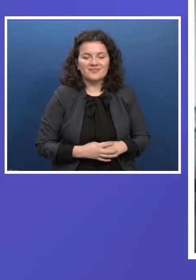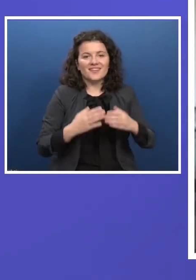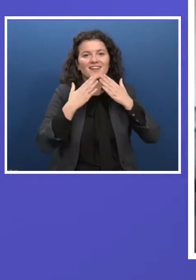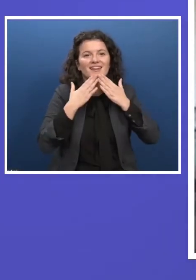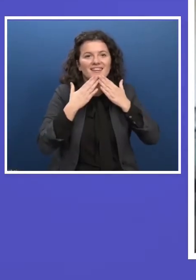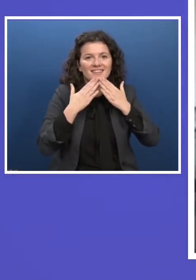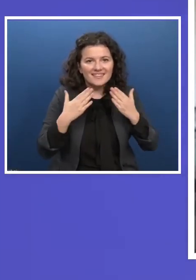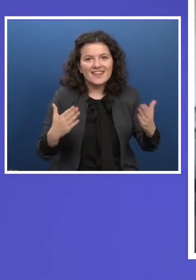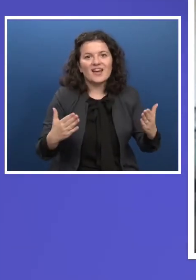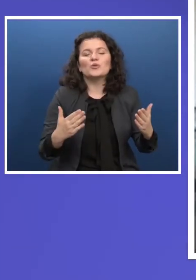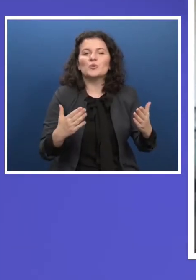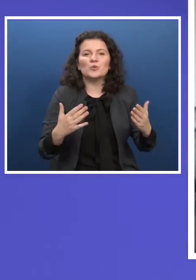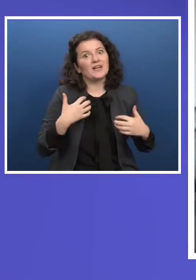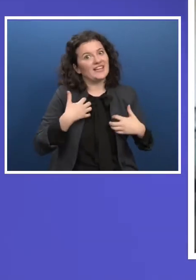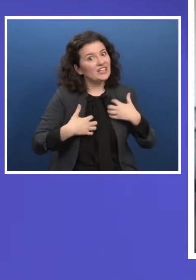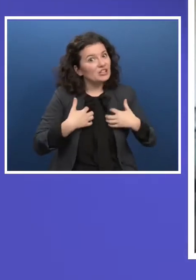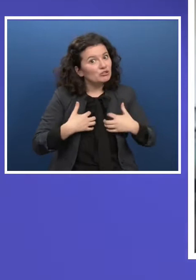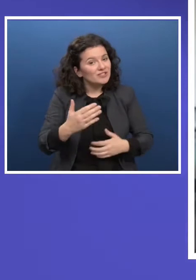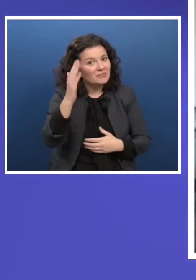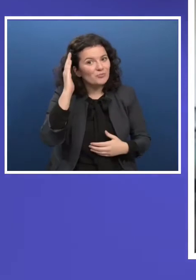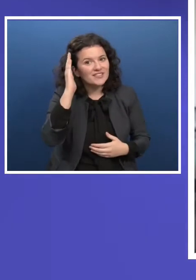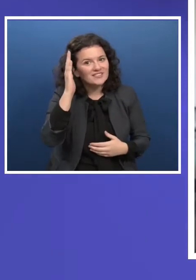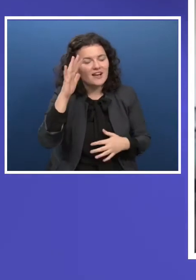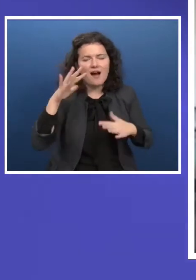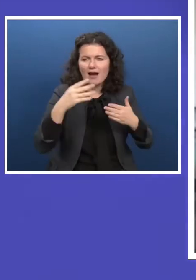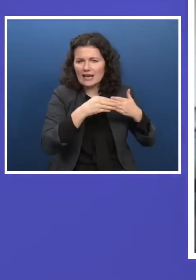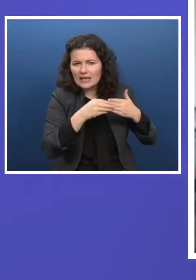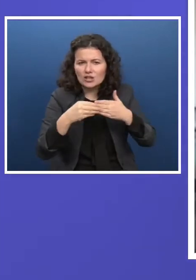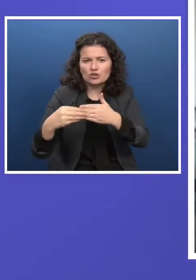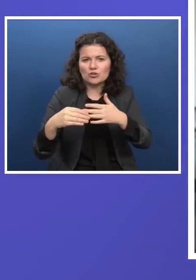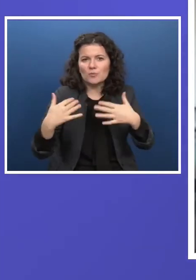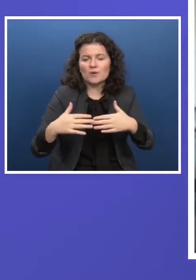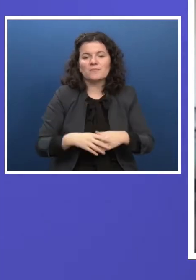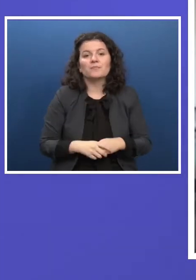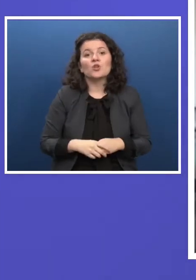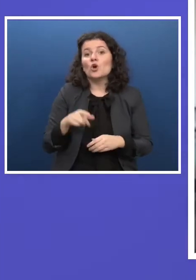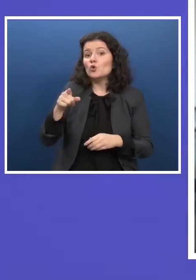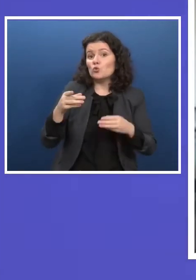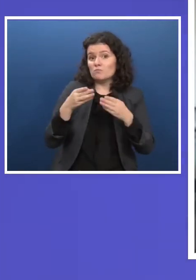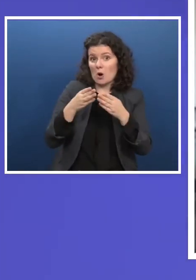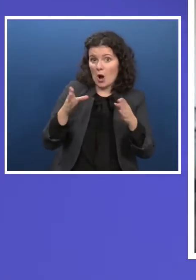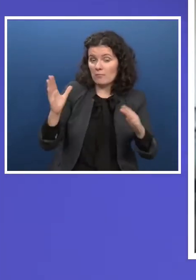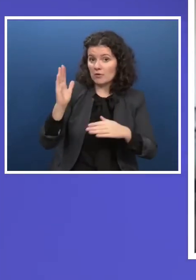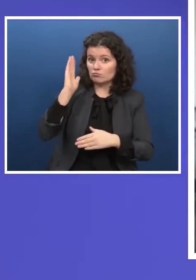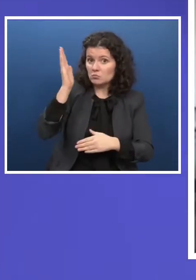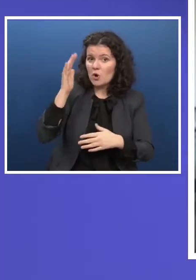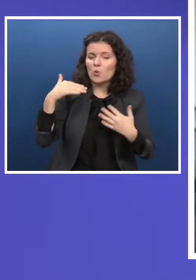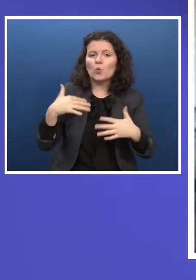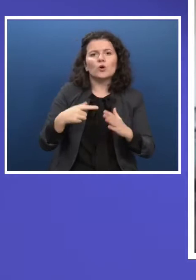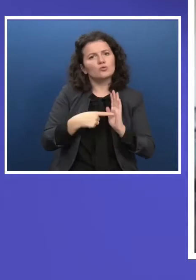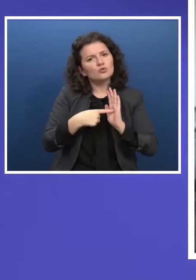interesting presentation about leadership. But, when you opened, you really shared the hard realities